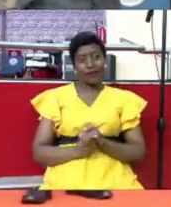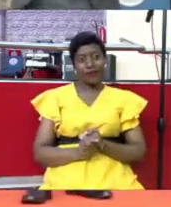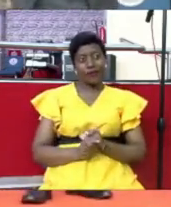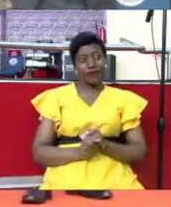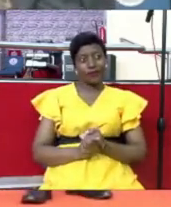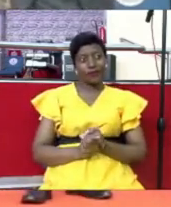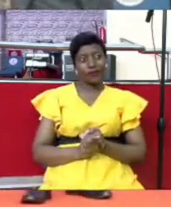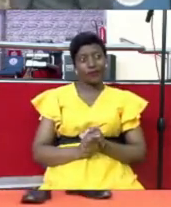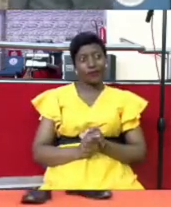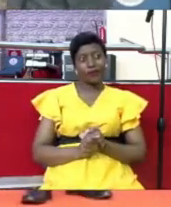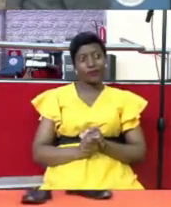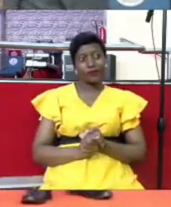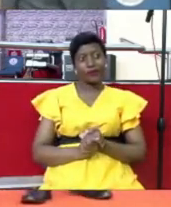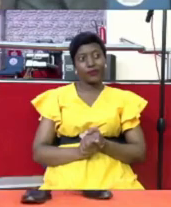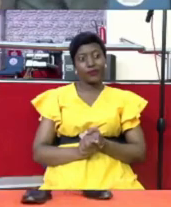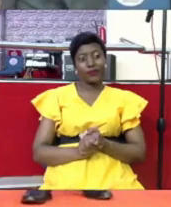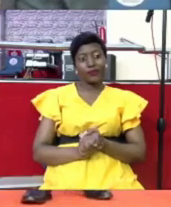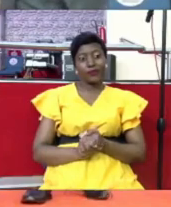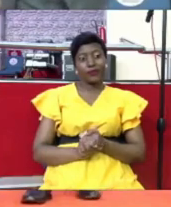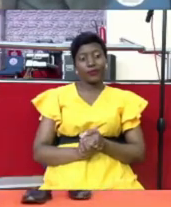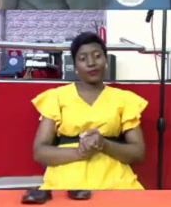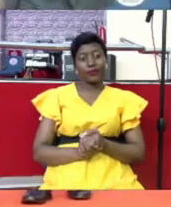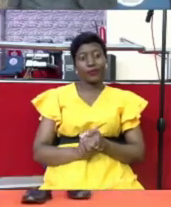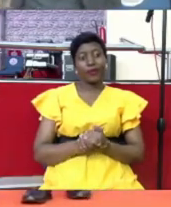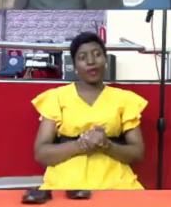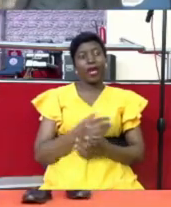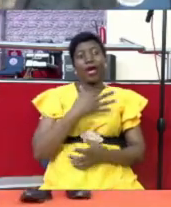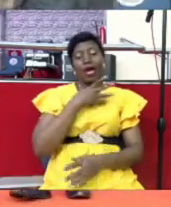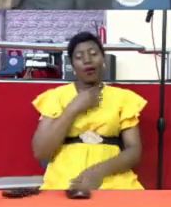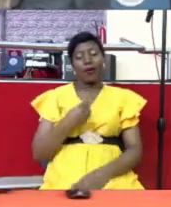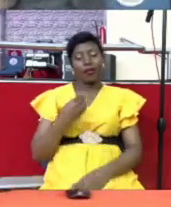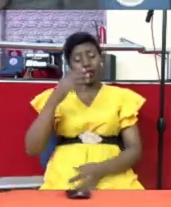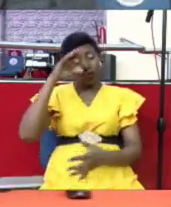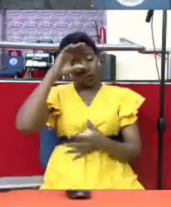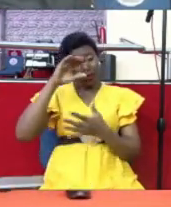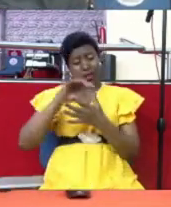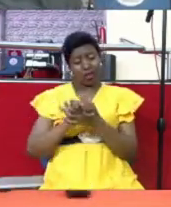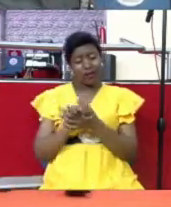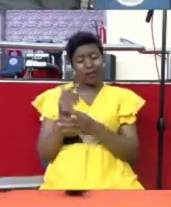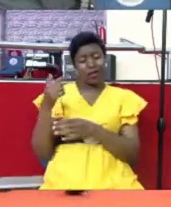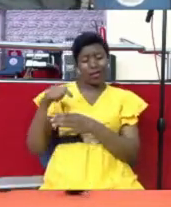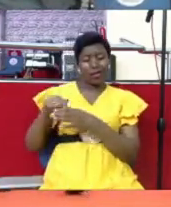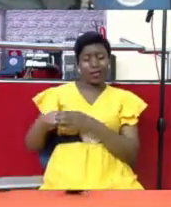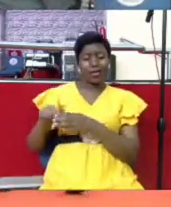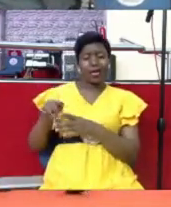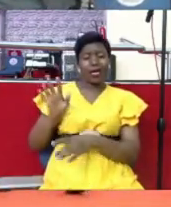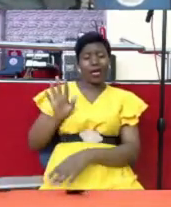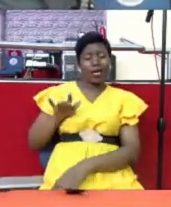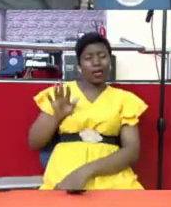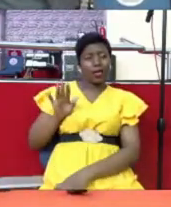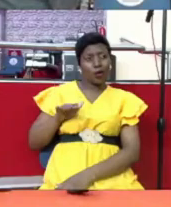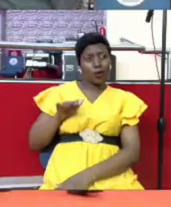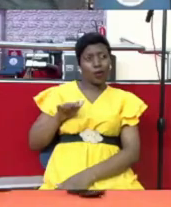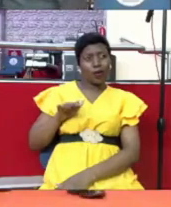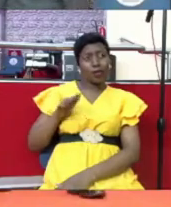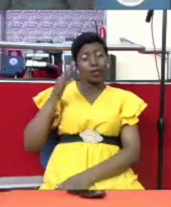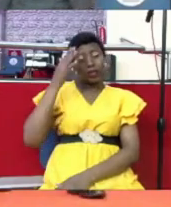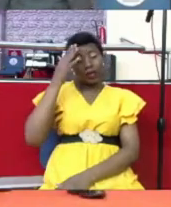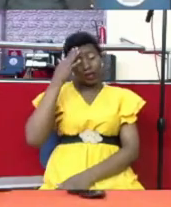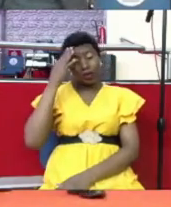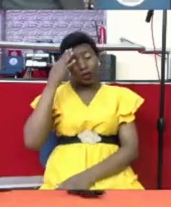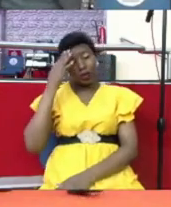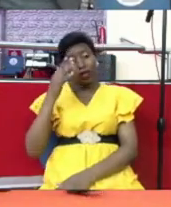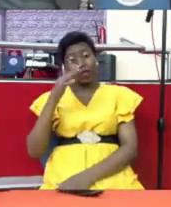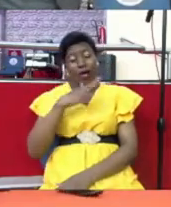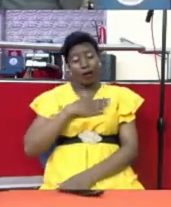na moyo ulio na furaha. I want to believe right inside of her, she was saying, I know my Redeemer liveth. I am giving